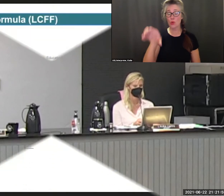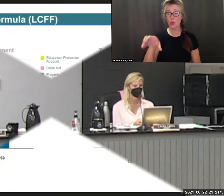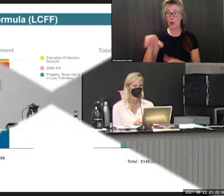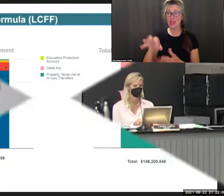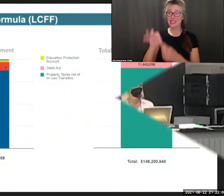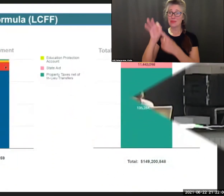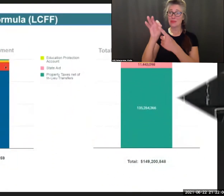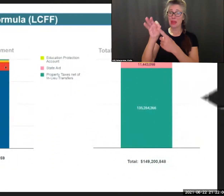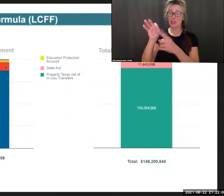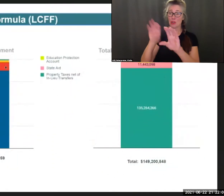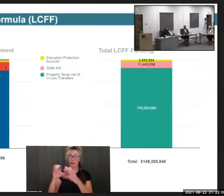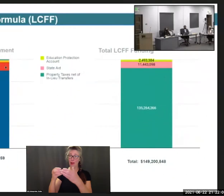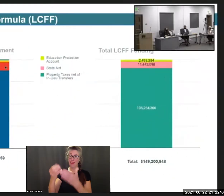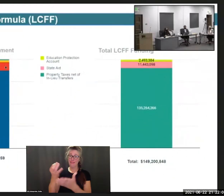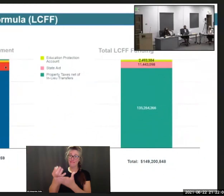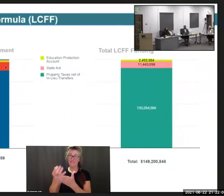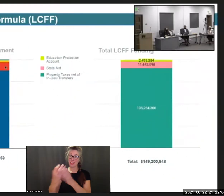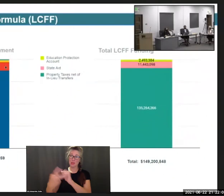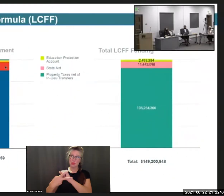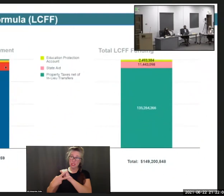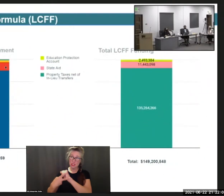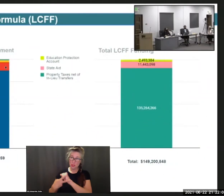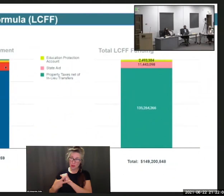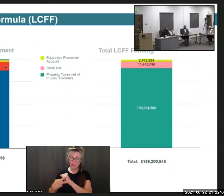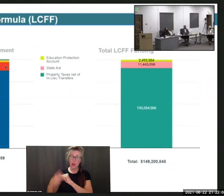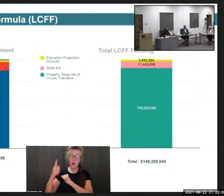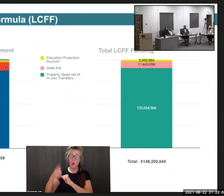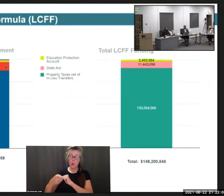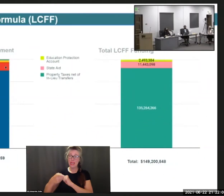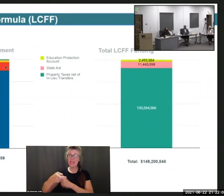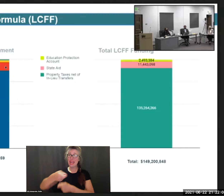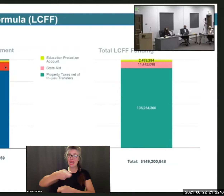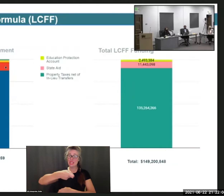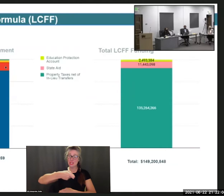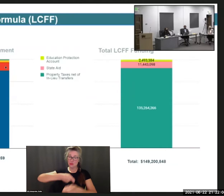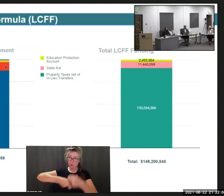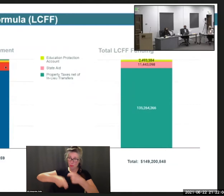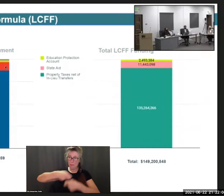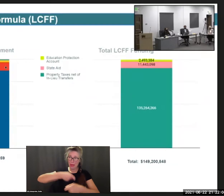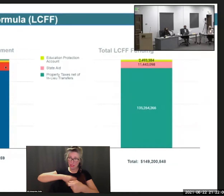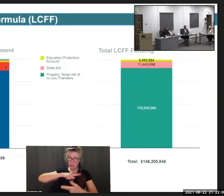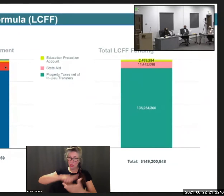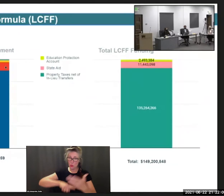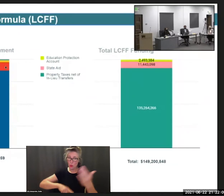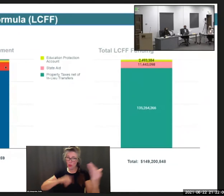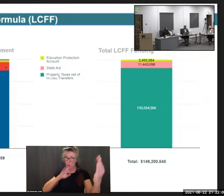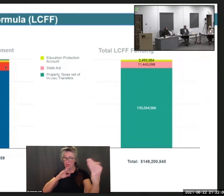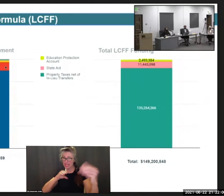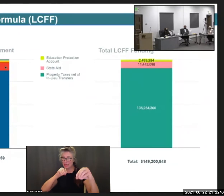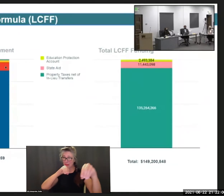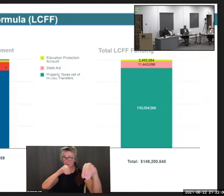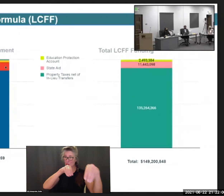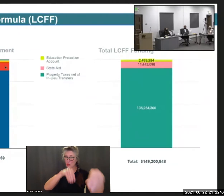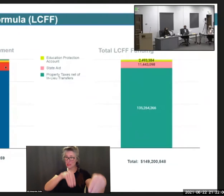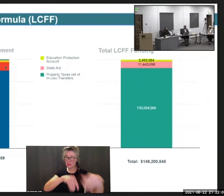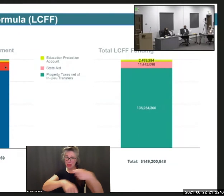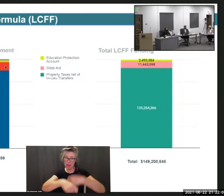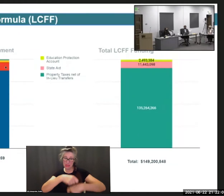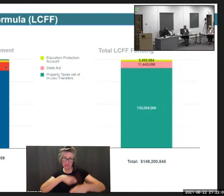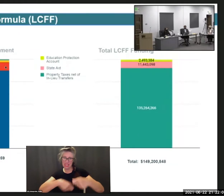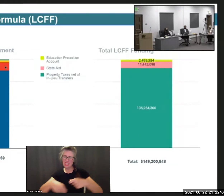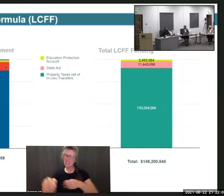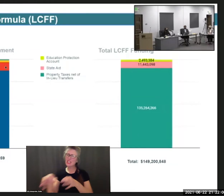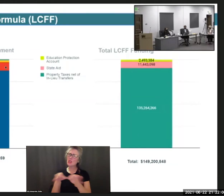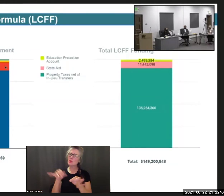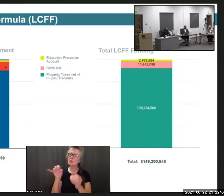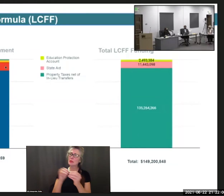so that we can replenish what it's projected to be spent. So can you tell us a little bit more about that?